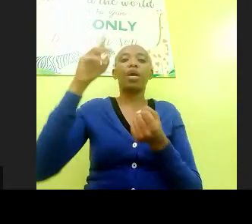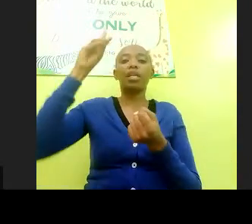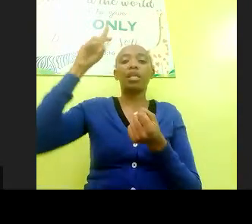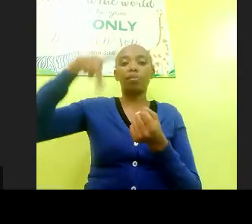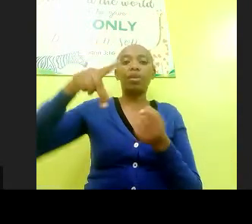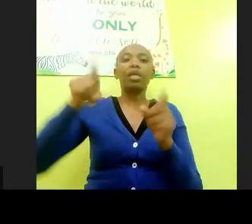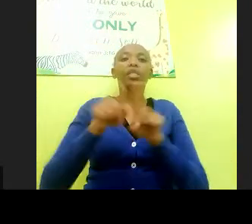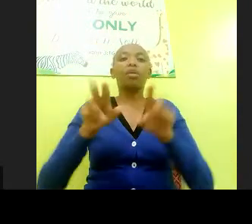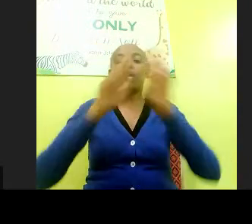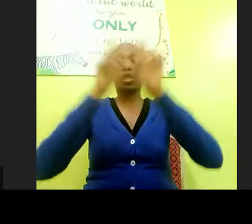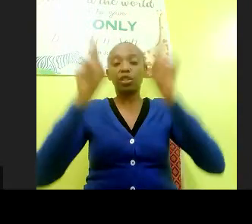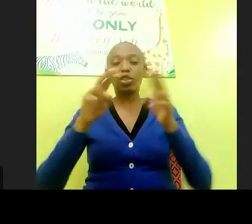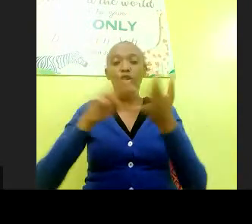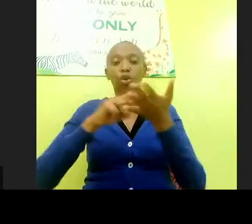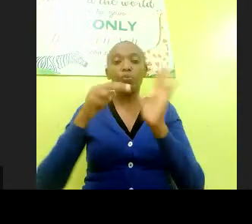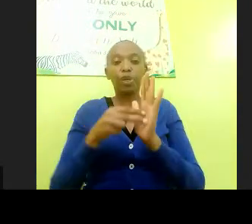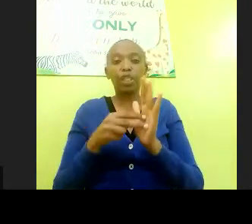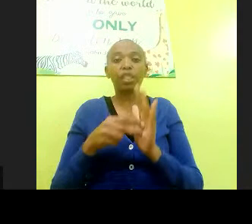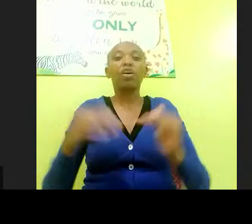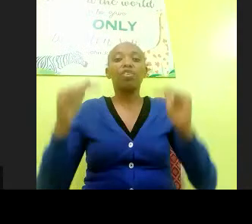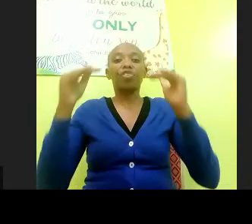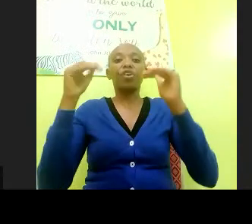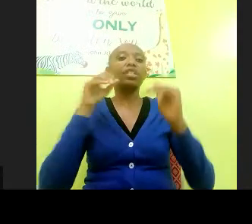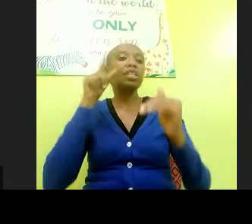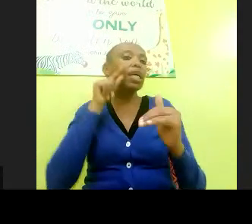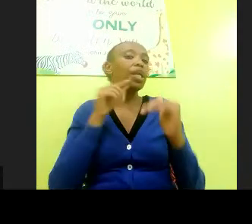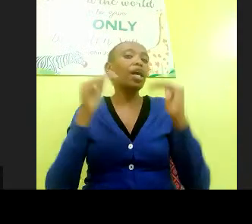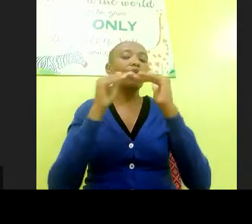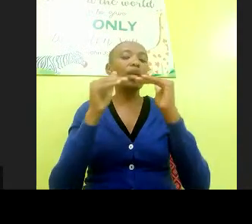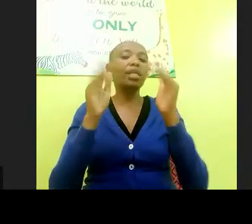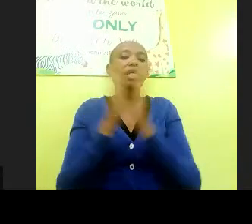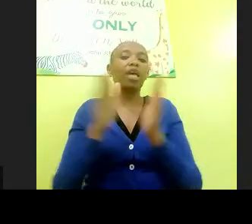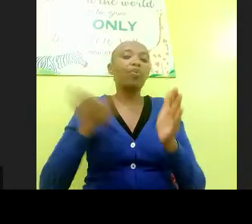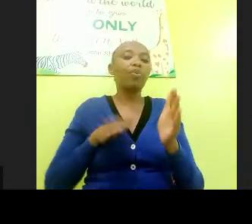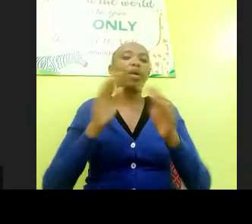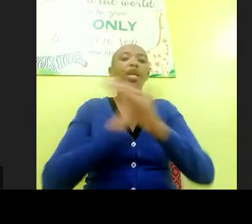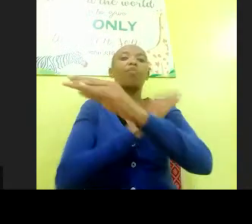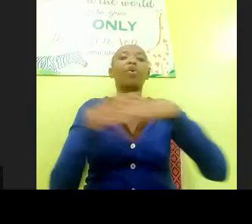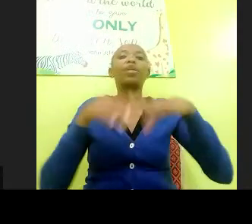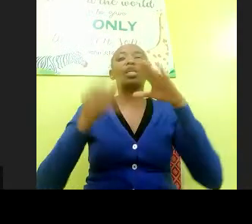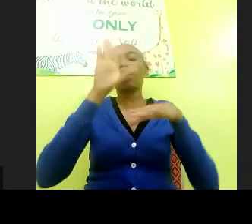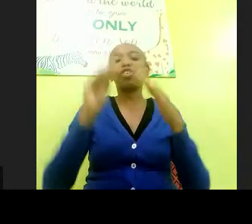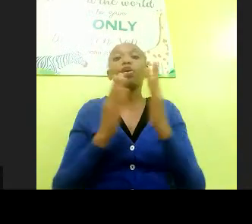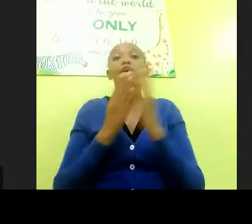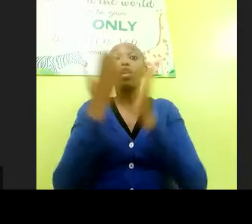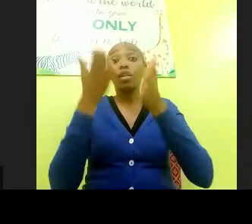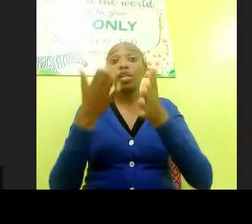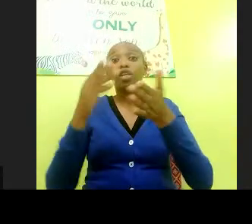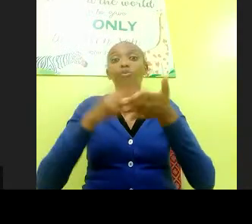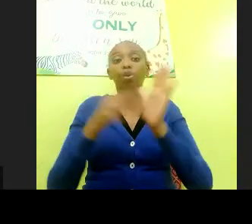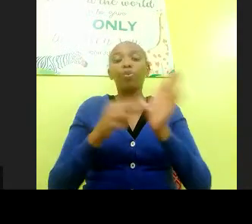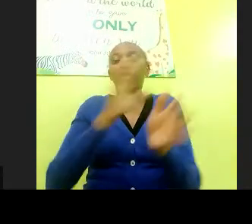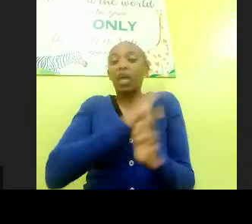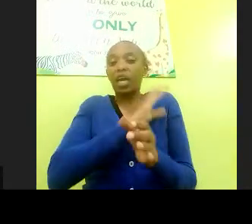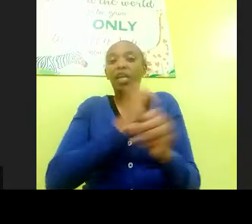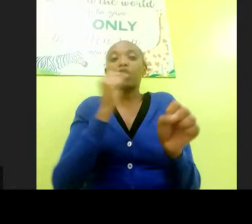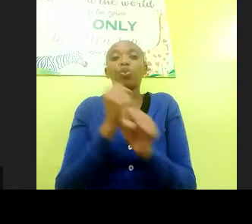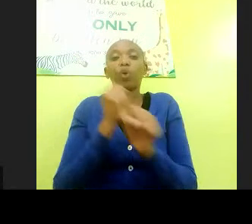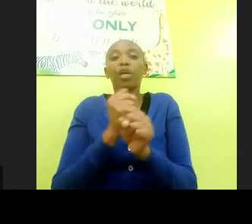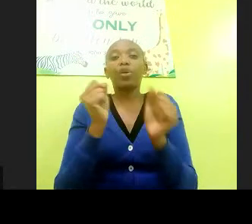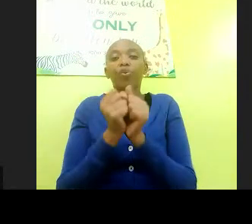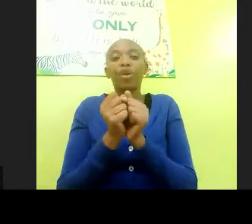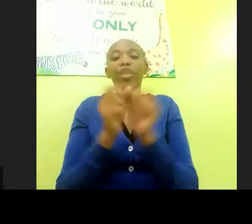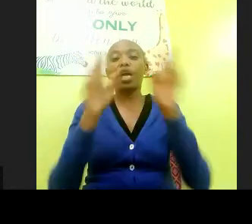project on advancing gender equality and women empowerment in Africa. Through this initiative, Canada is working with the regional